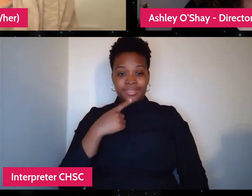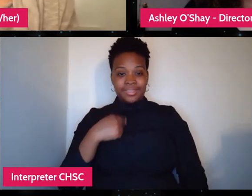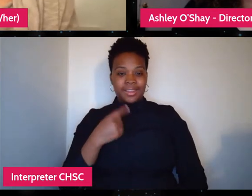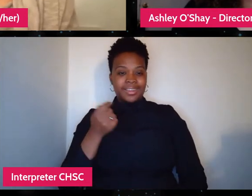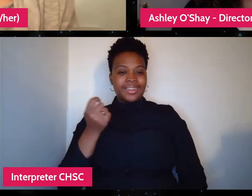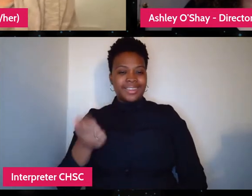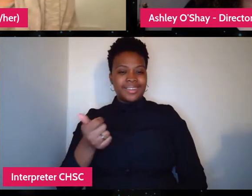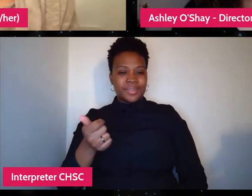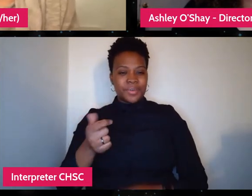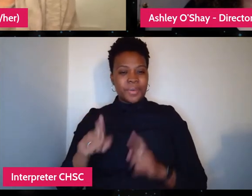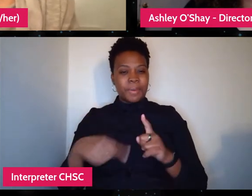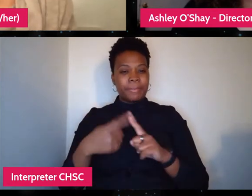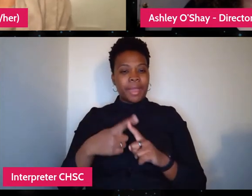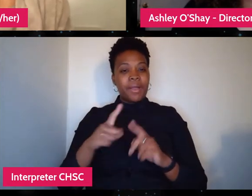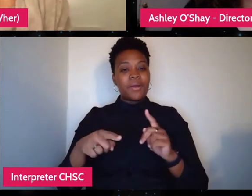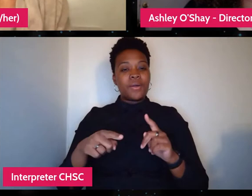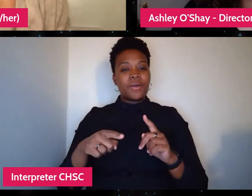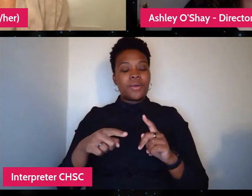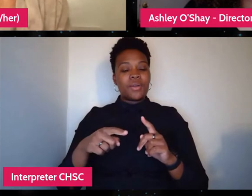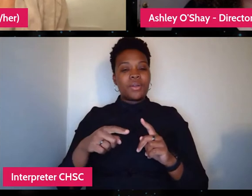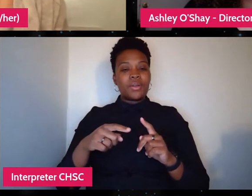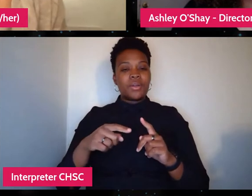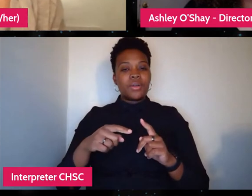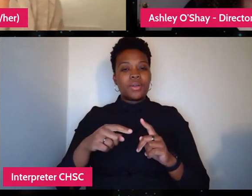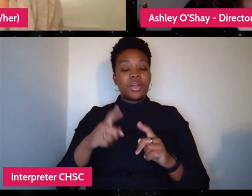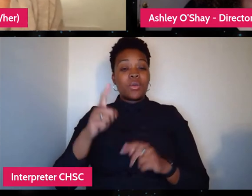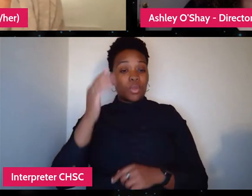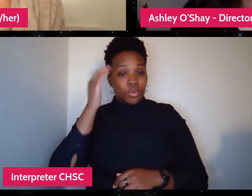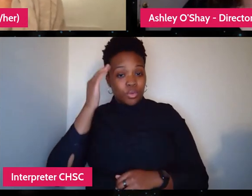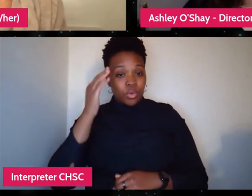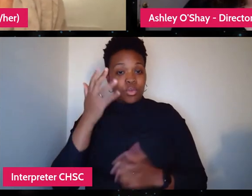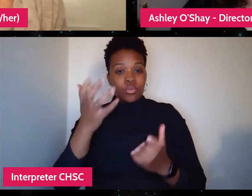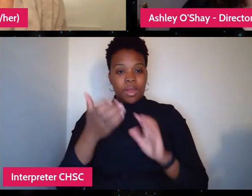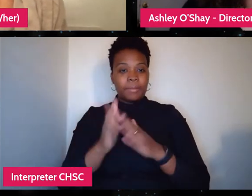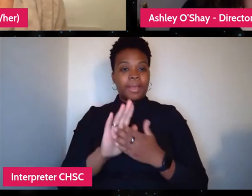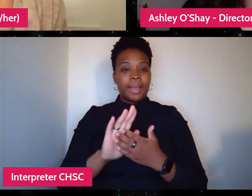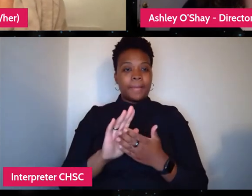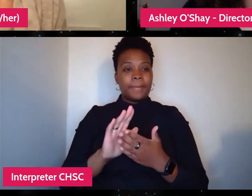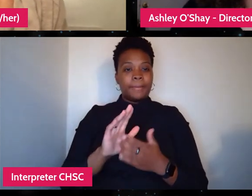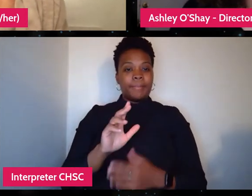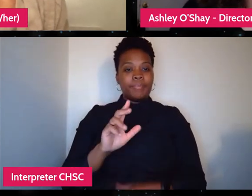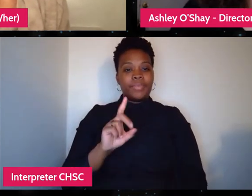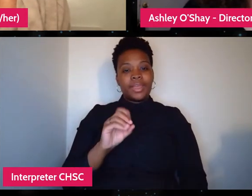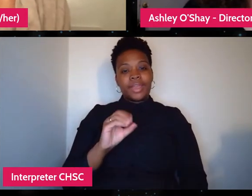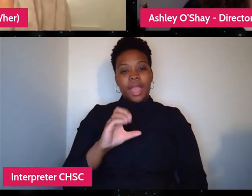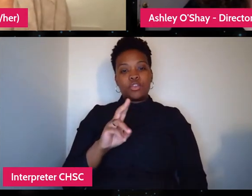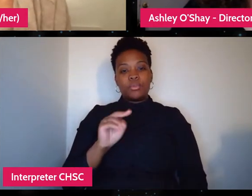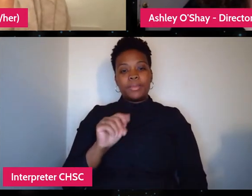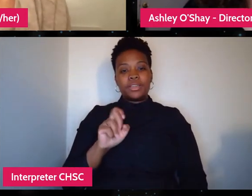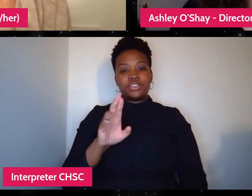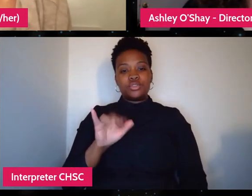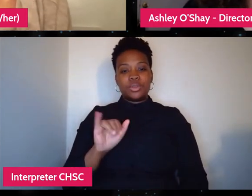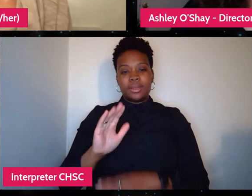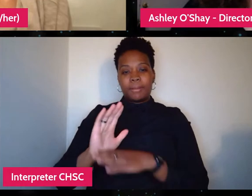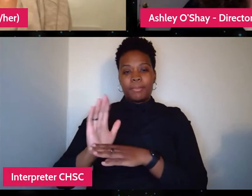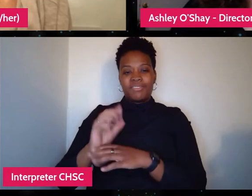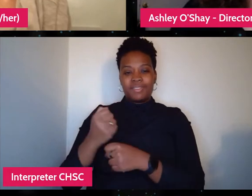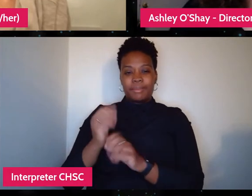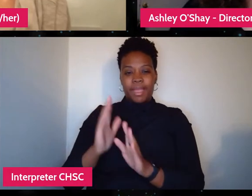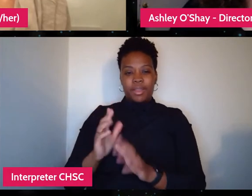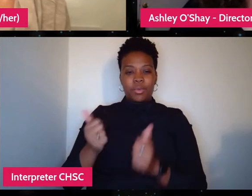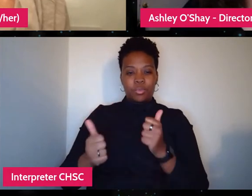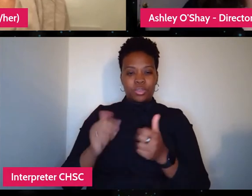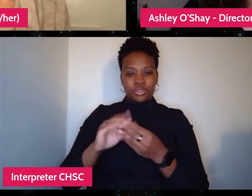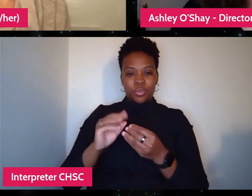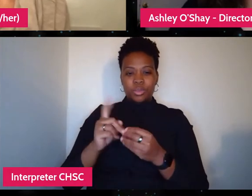bit about when you knew you wanted to be a documentary filmmaker, and what stories are you most interested